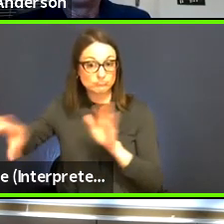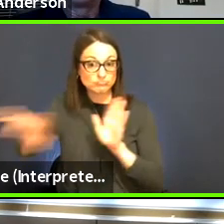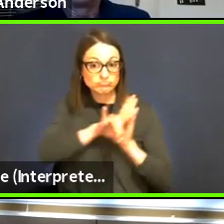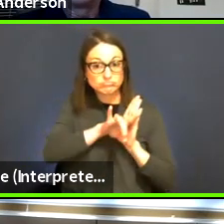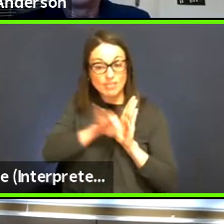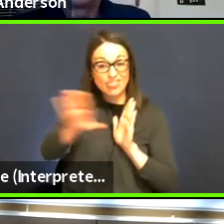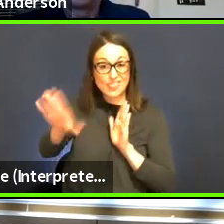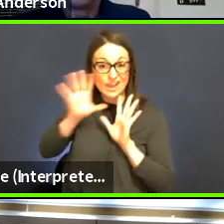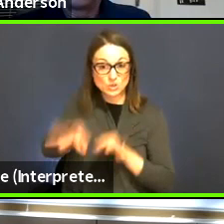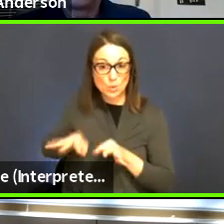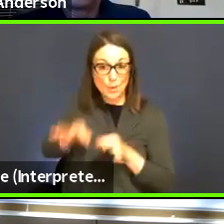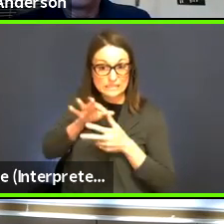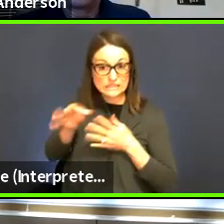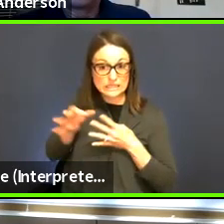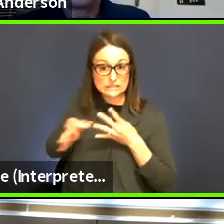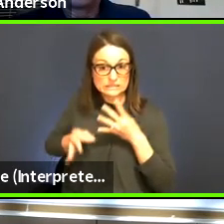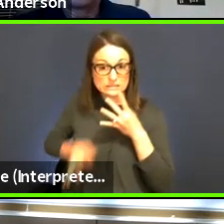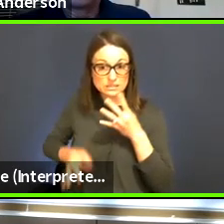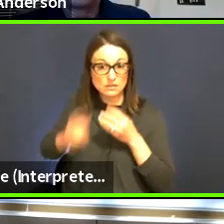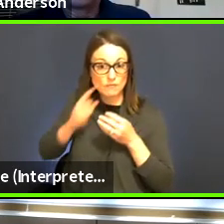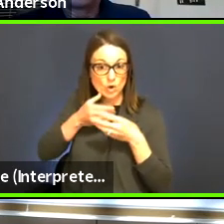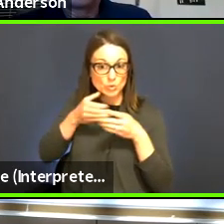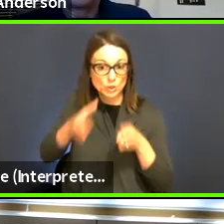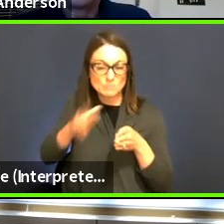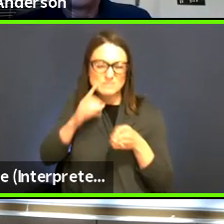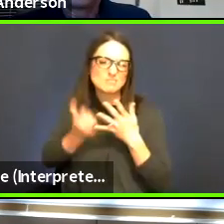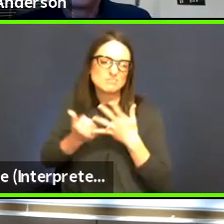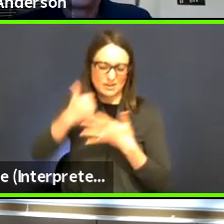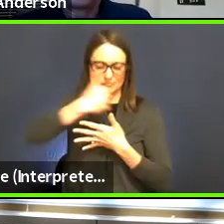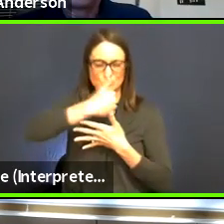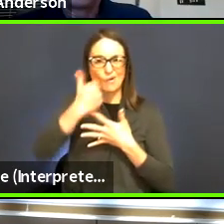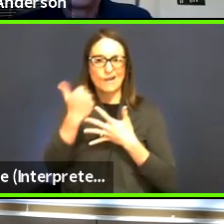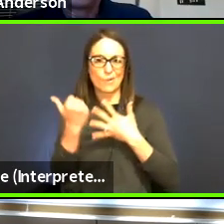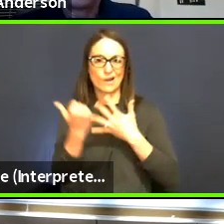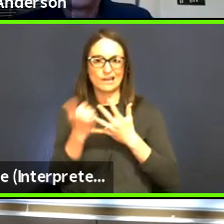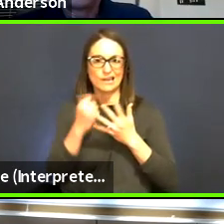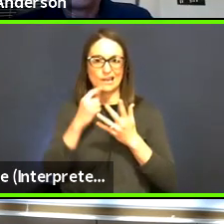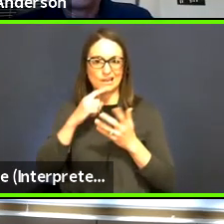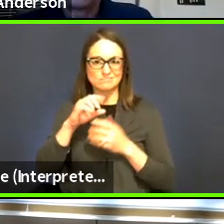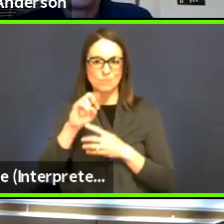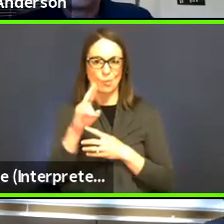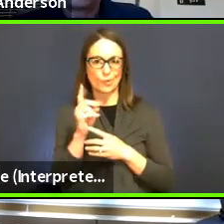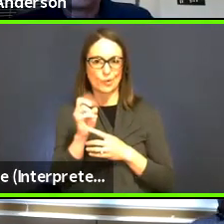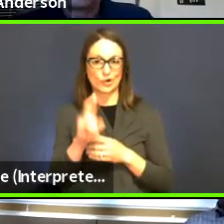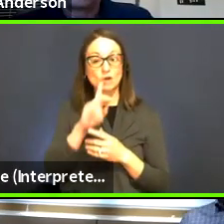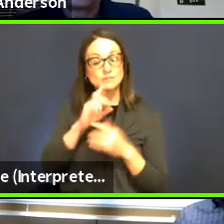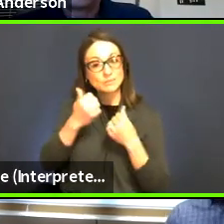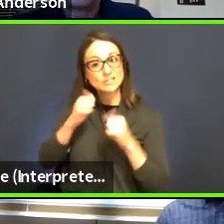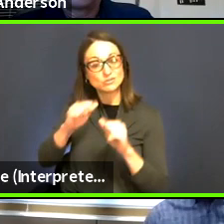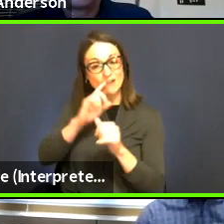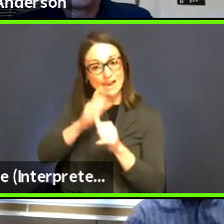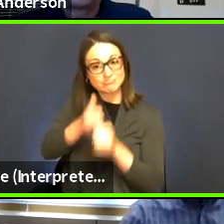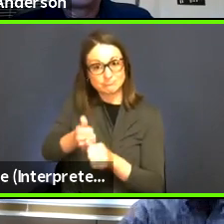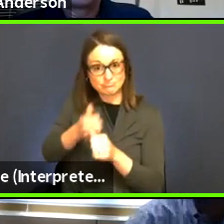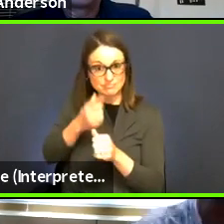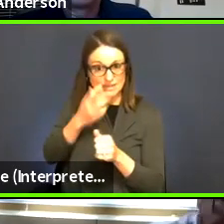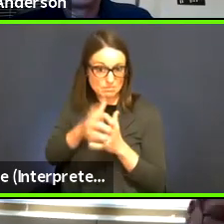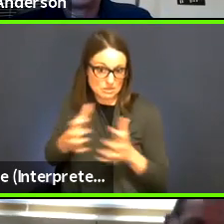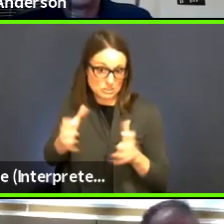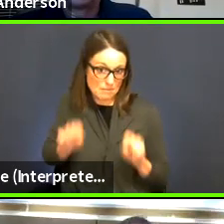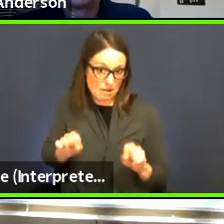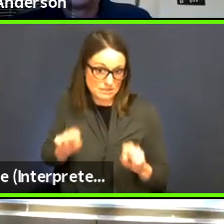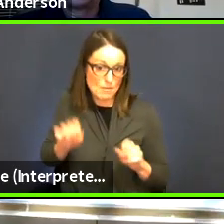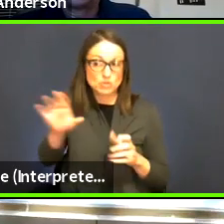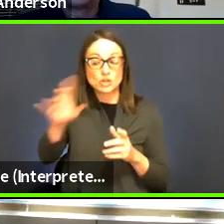choices of rooms that they would like, sort of in priority order, and we try to accommodate that as much as possible. And so being able